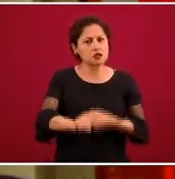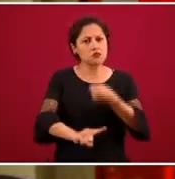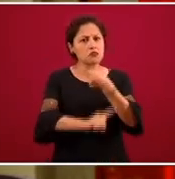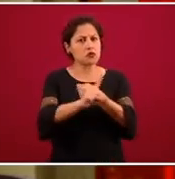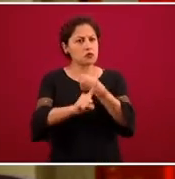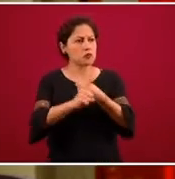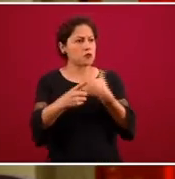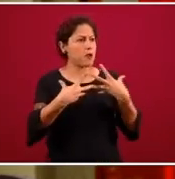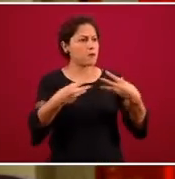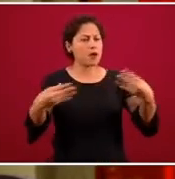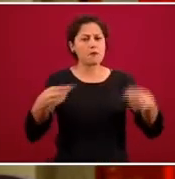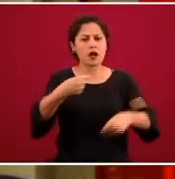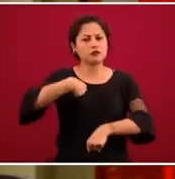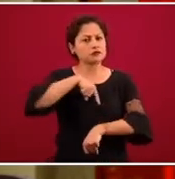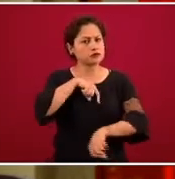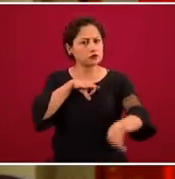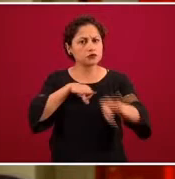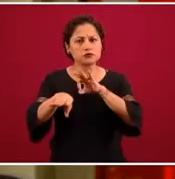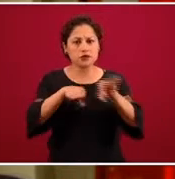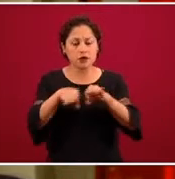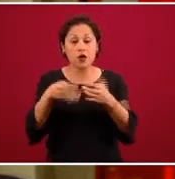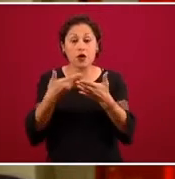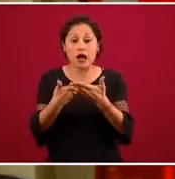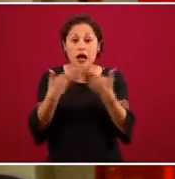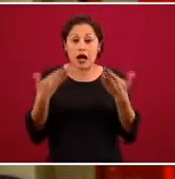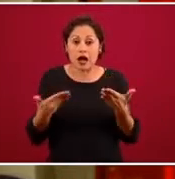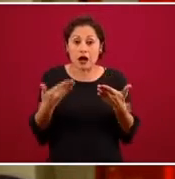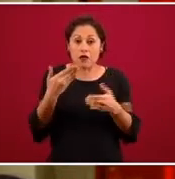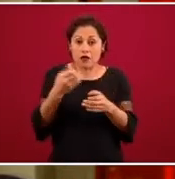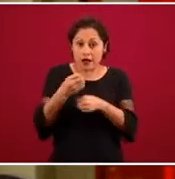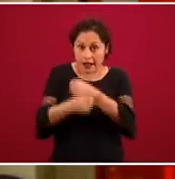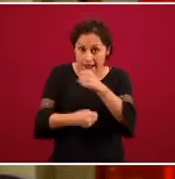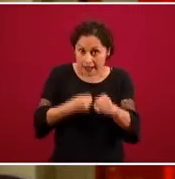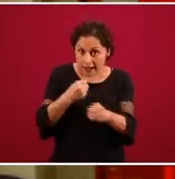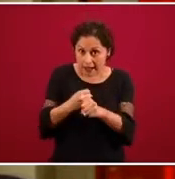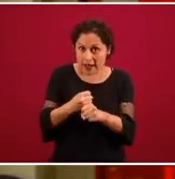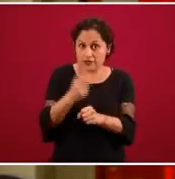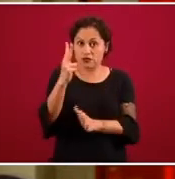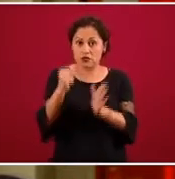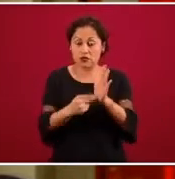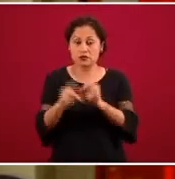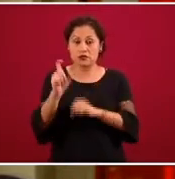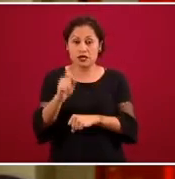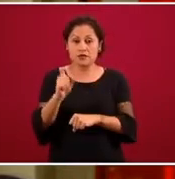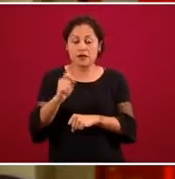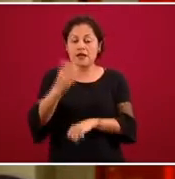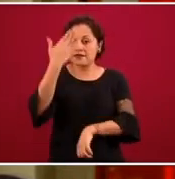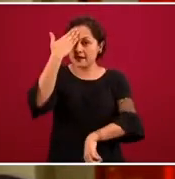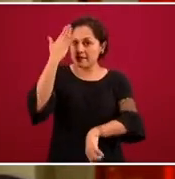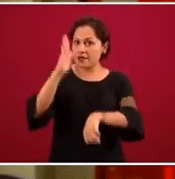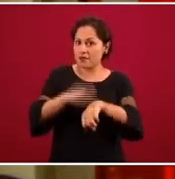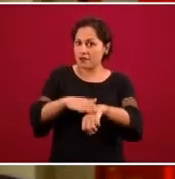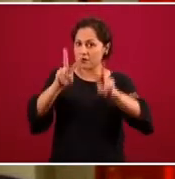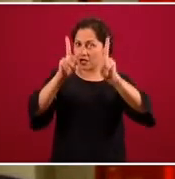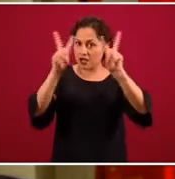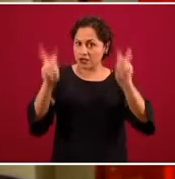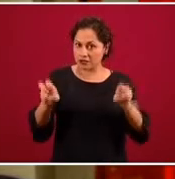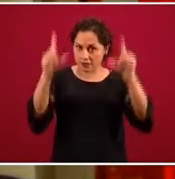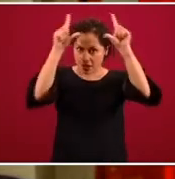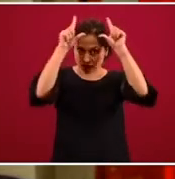year, 2020, this is the year of nursing, because surely